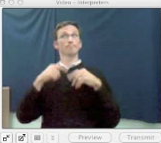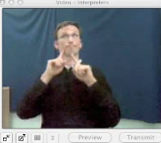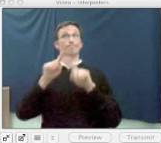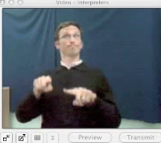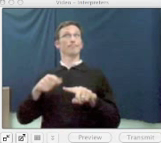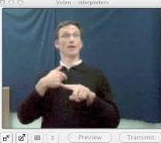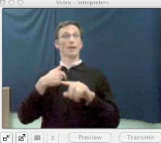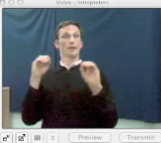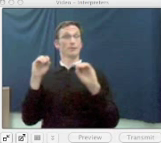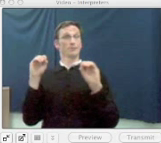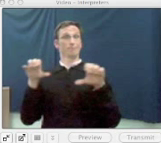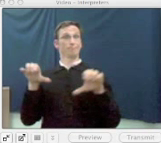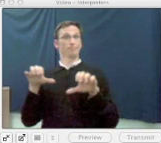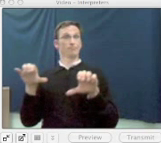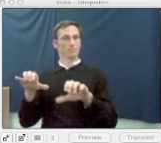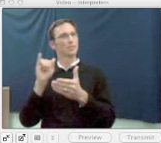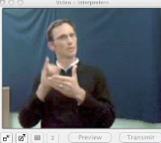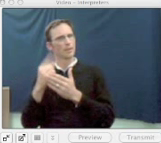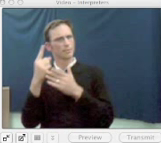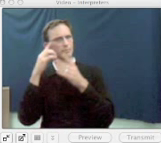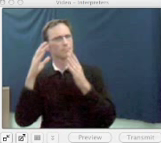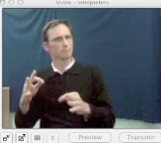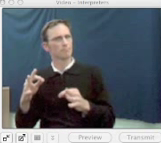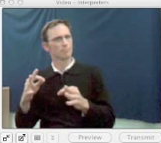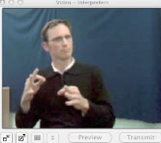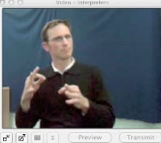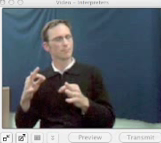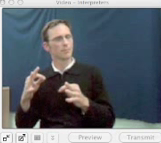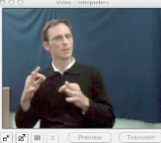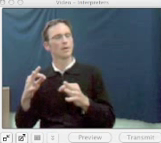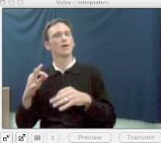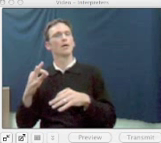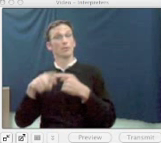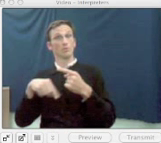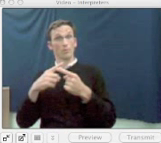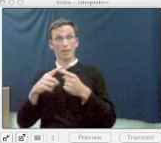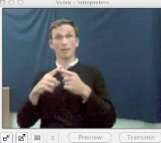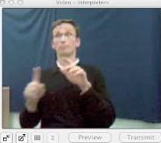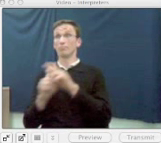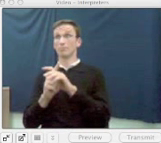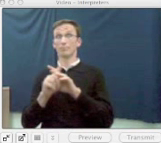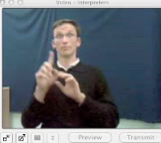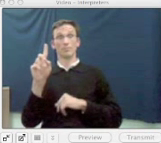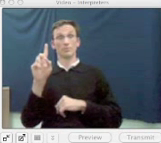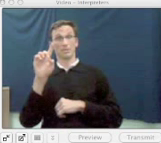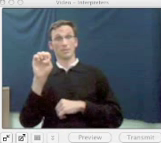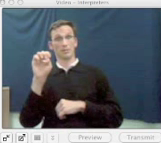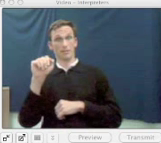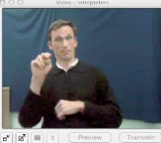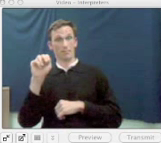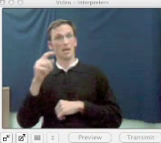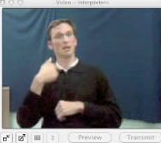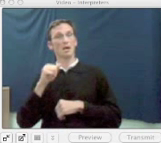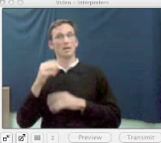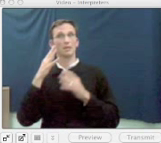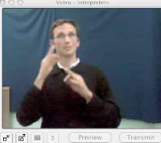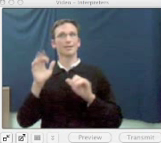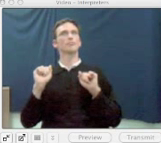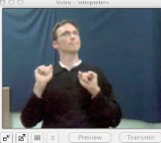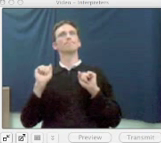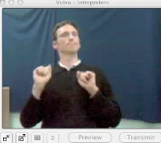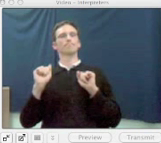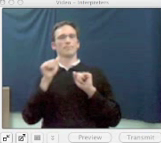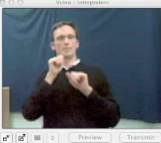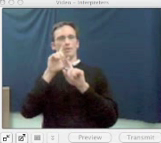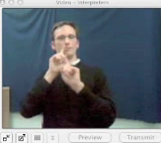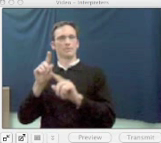a decision to do nothing when a demand is presented. And the liberal end of the